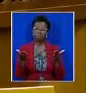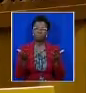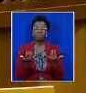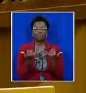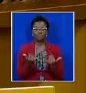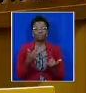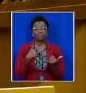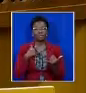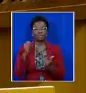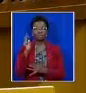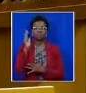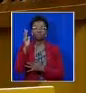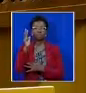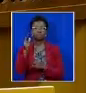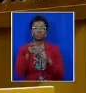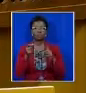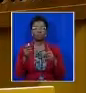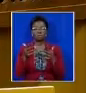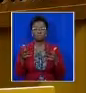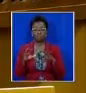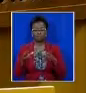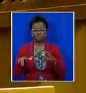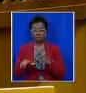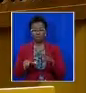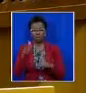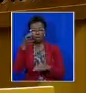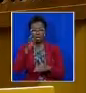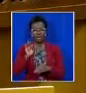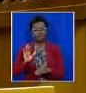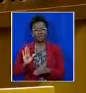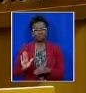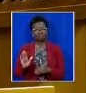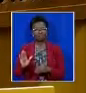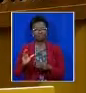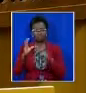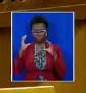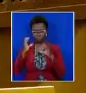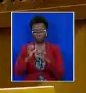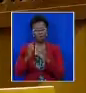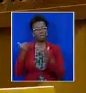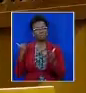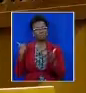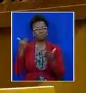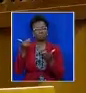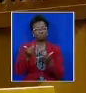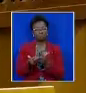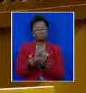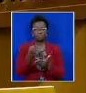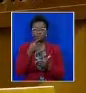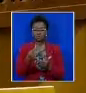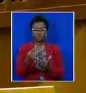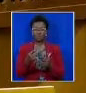behalf of the Fraternity of Local Government, cognizant of the increased expectation by both